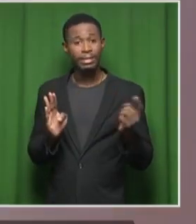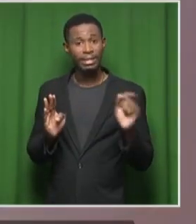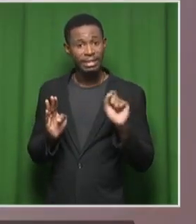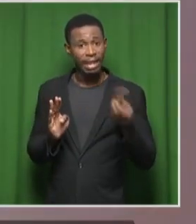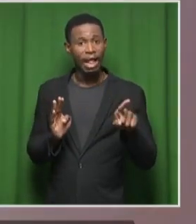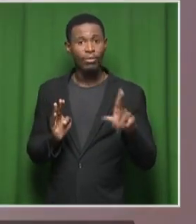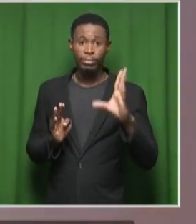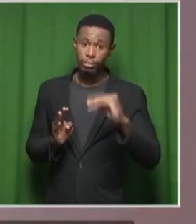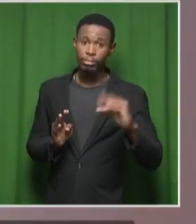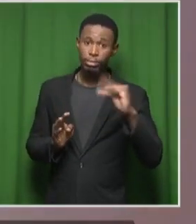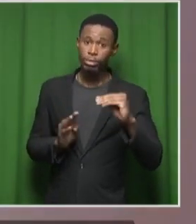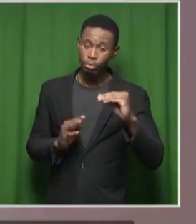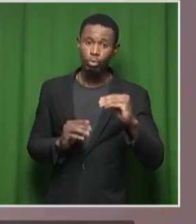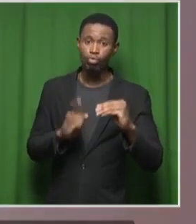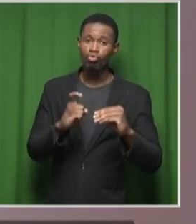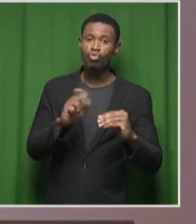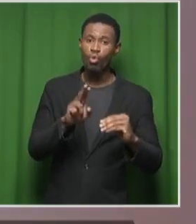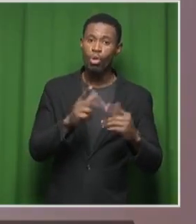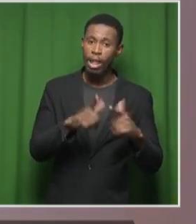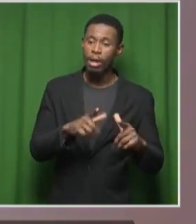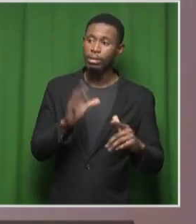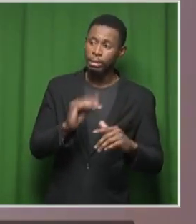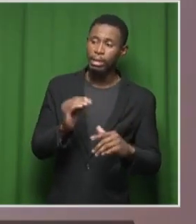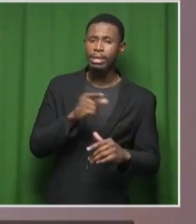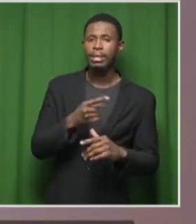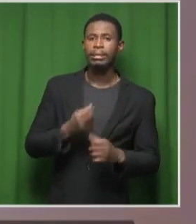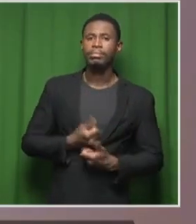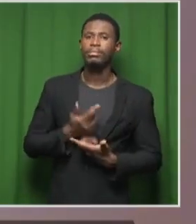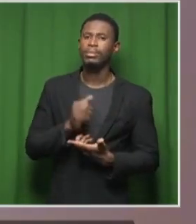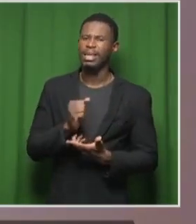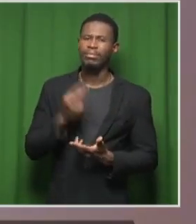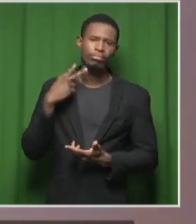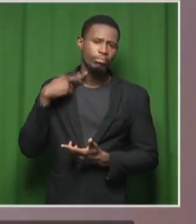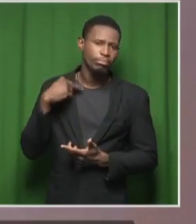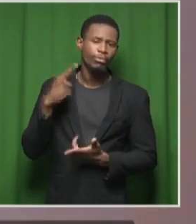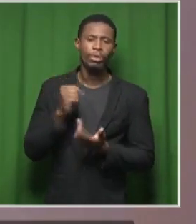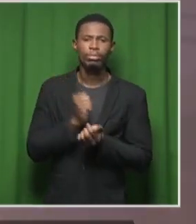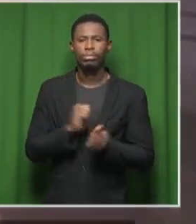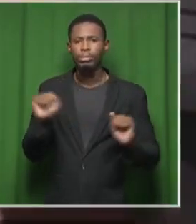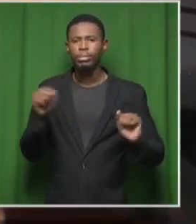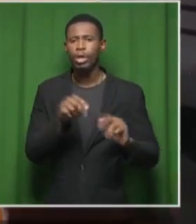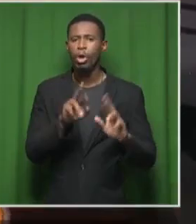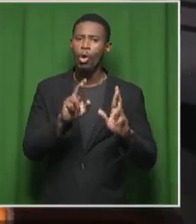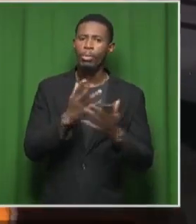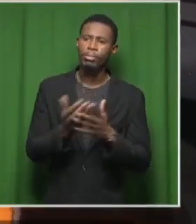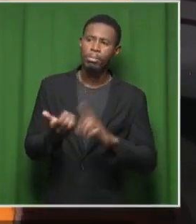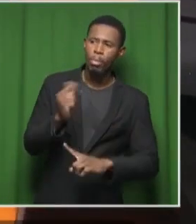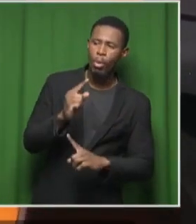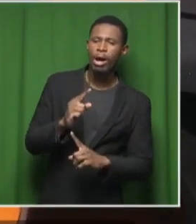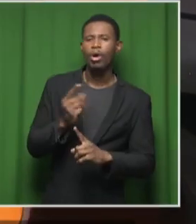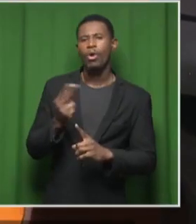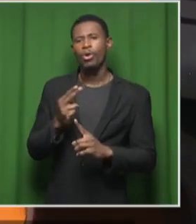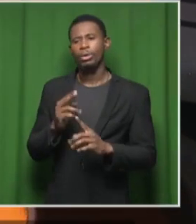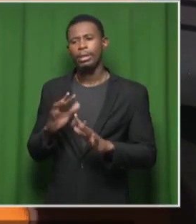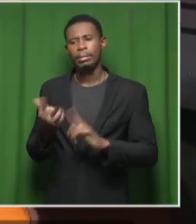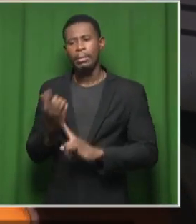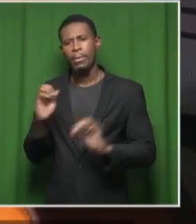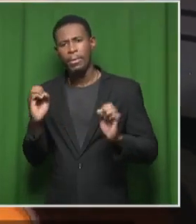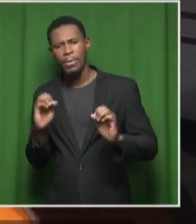Okay. And they are expressing their own disappointments about democracy, you know, what they're hoping to get, what they didn't get. And